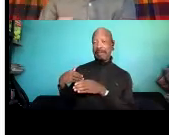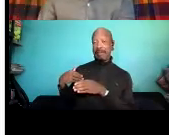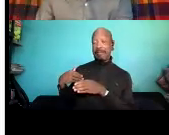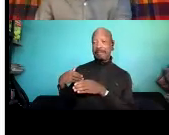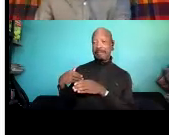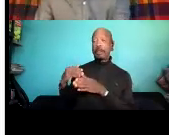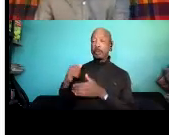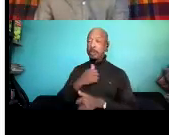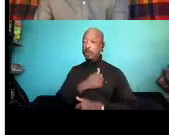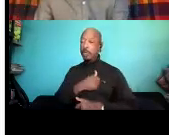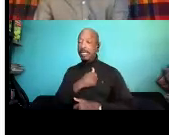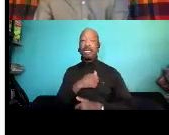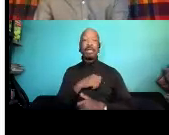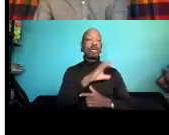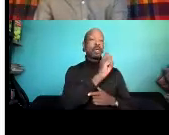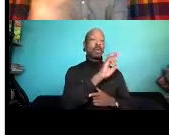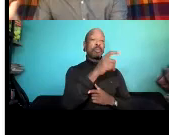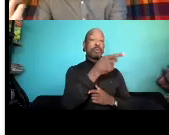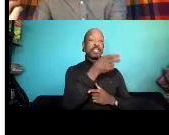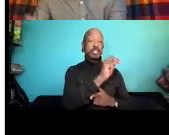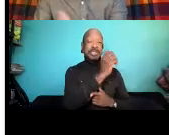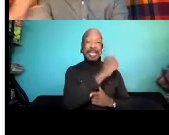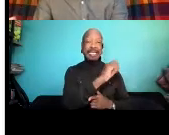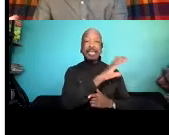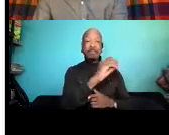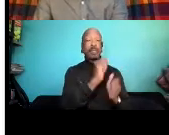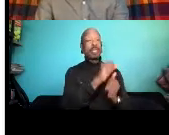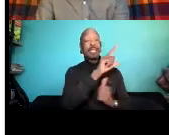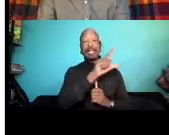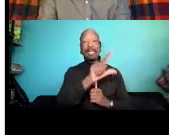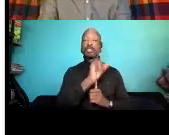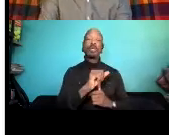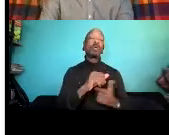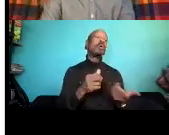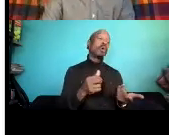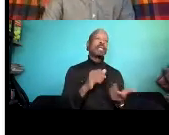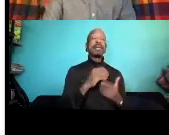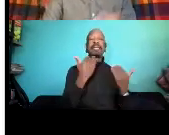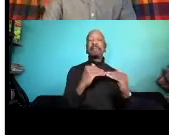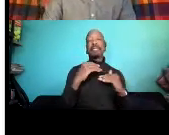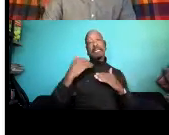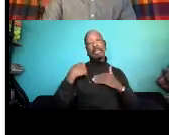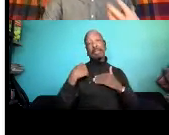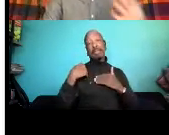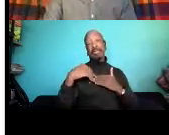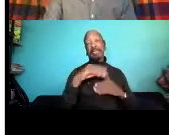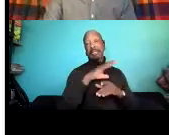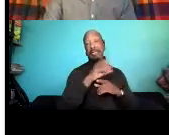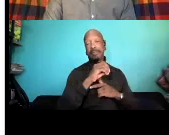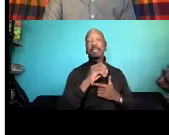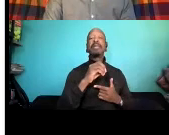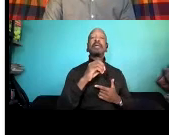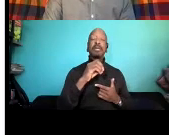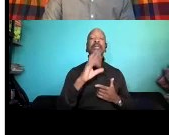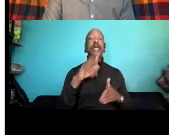corporations and any kind of company or partnership with LL, so like a limited liability company, offer a liability